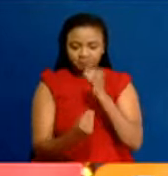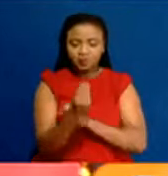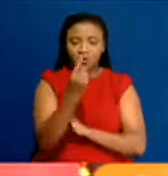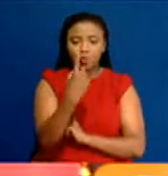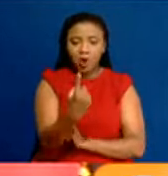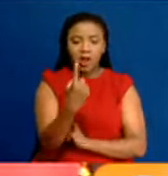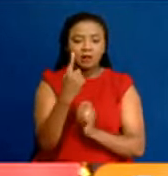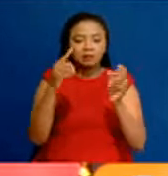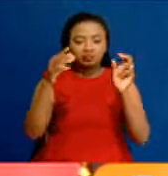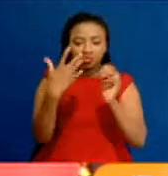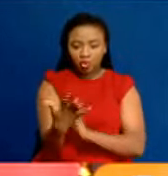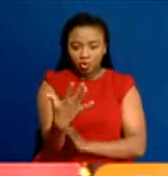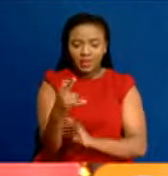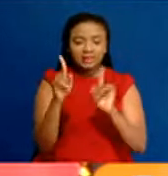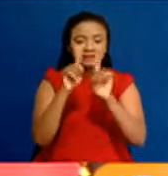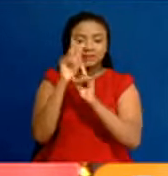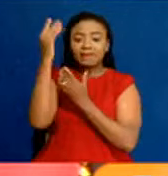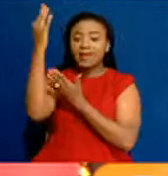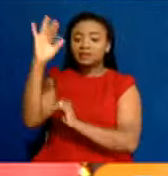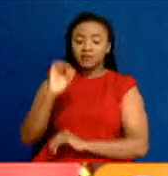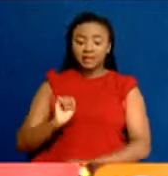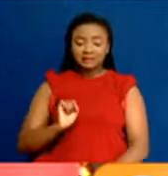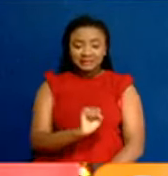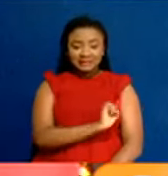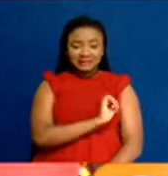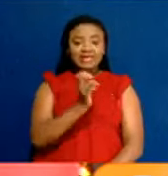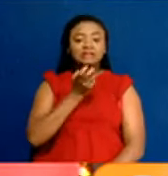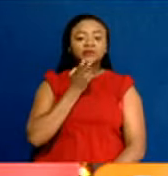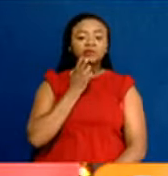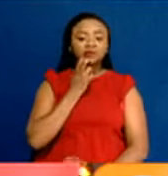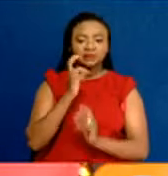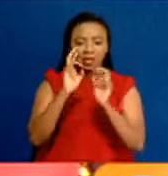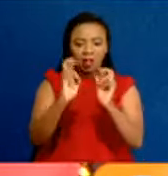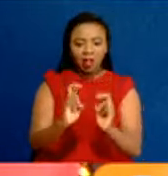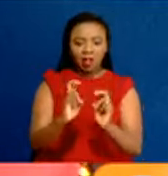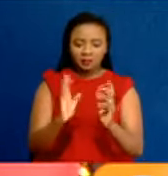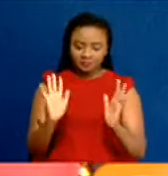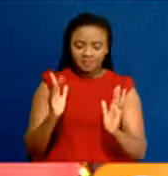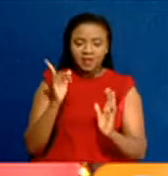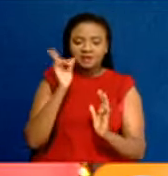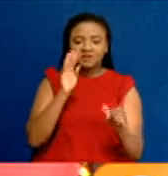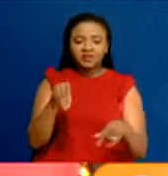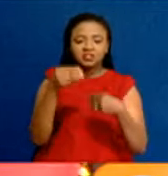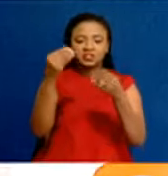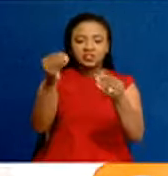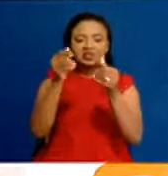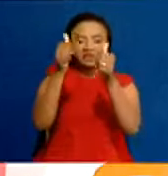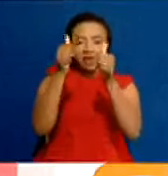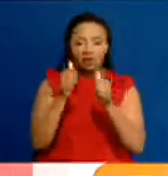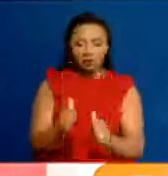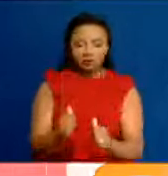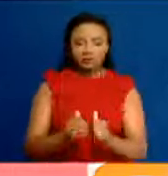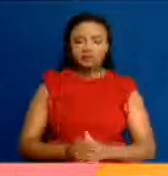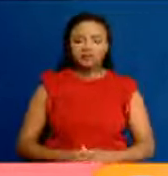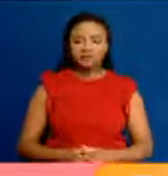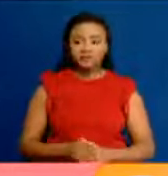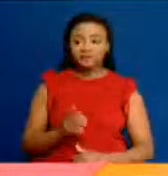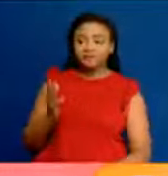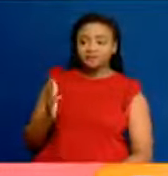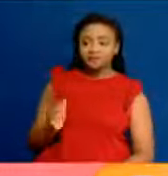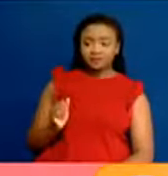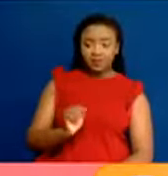will sit on Tuesday. In fact, we are told that notice, the necessary notice, has already gone out. Bunge la